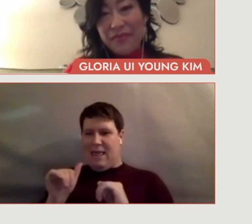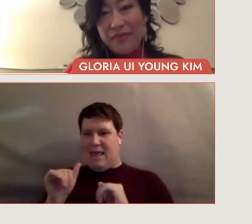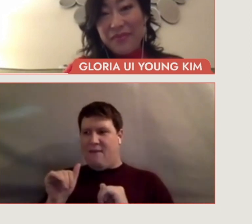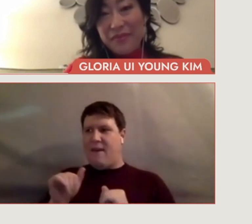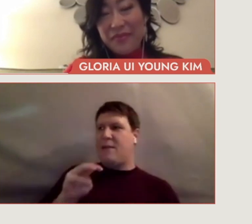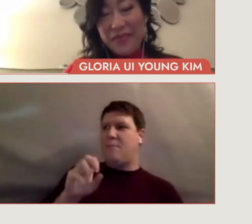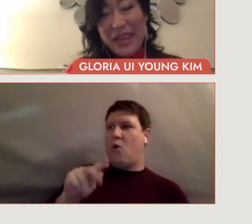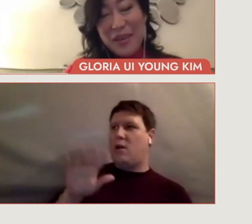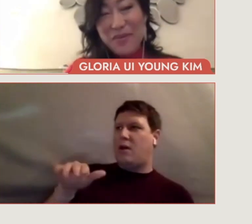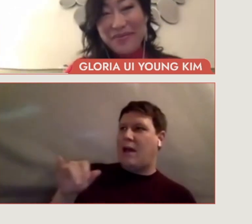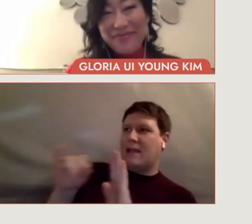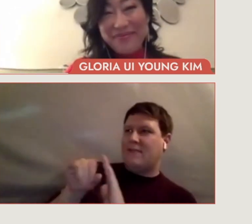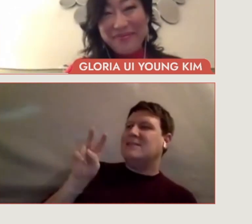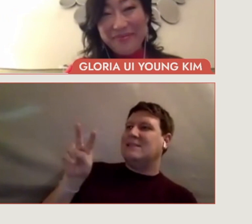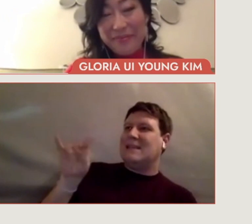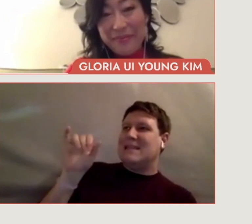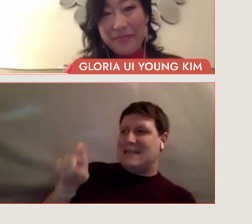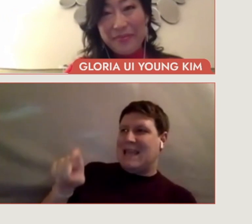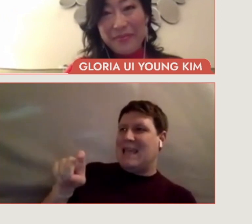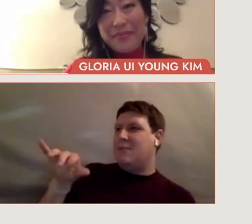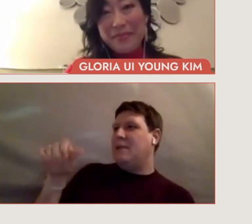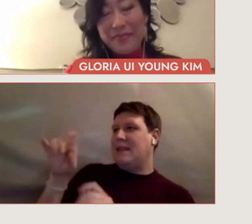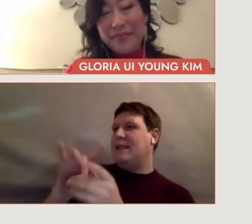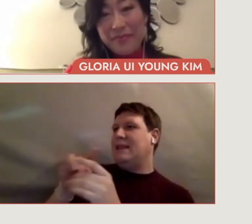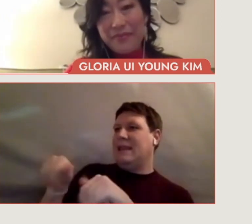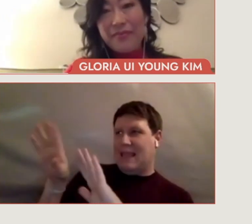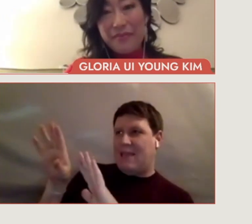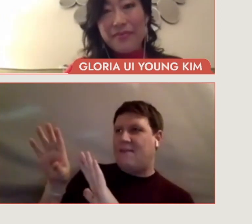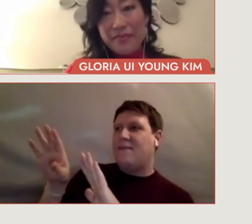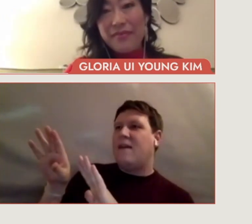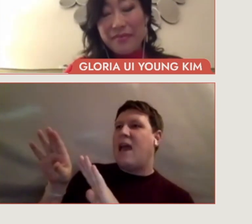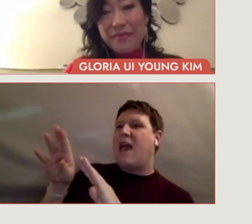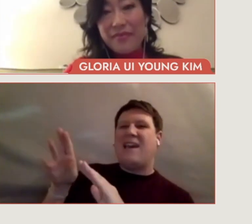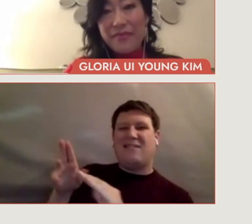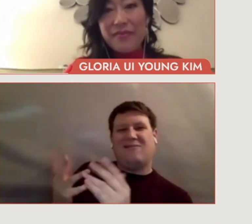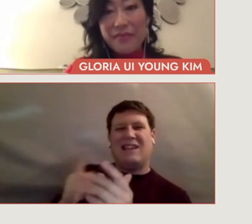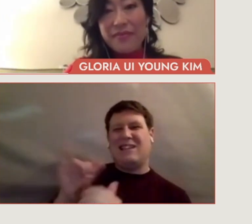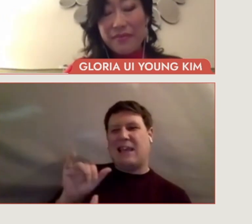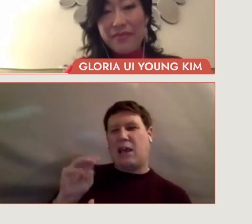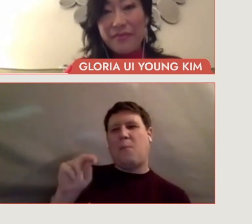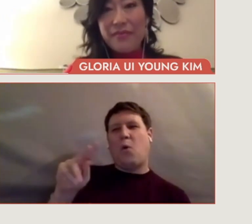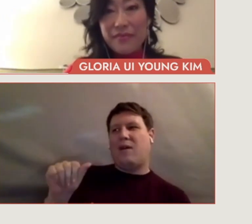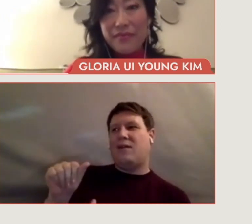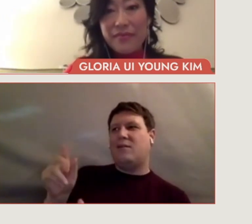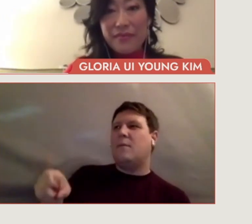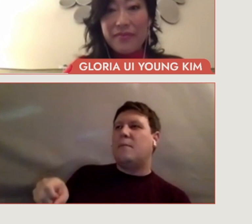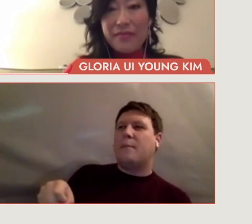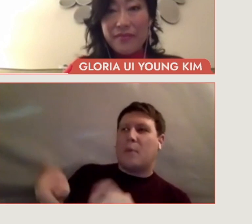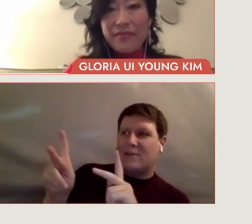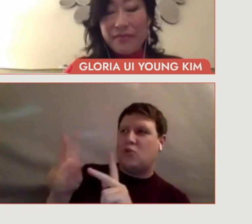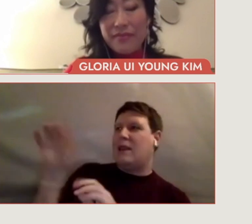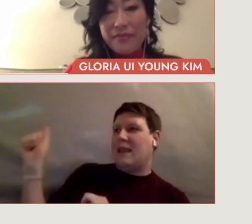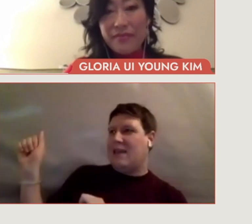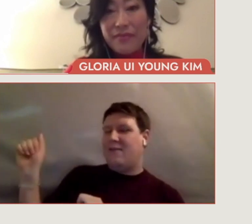at that part. So when Eponine and Gloria, like, when you're working together going through the character arcs and